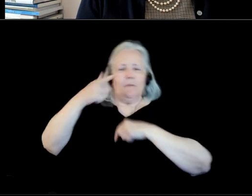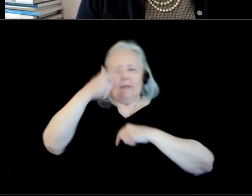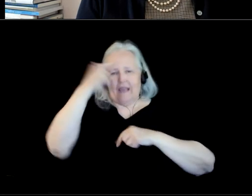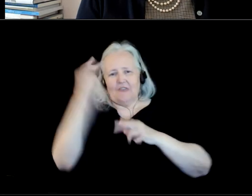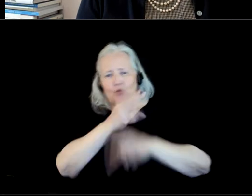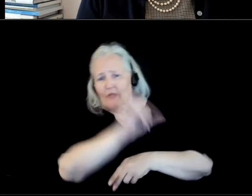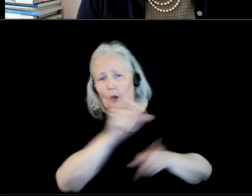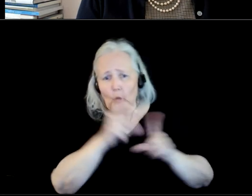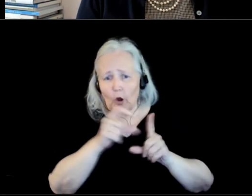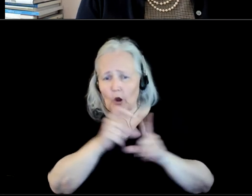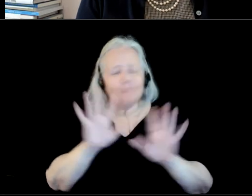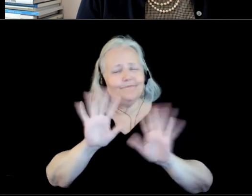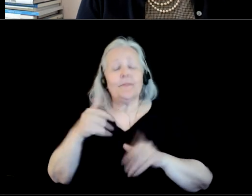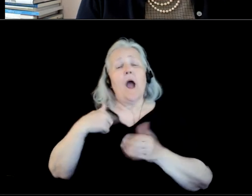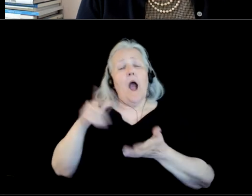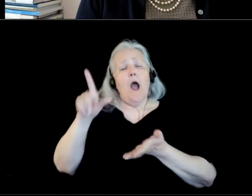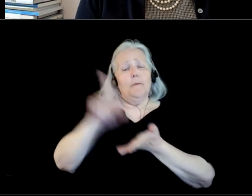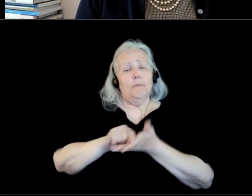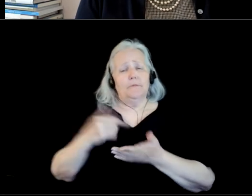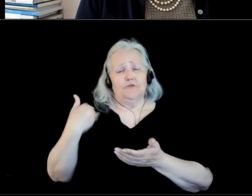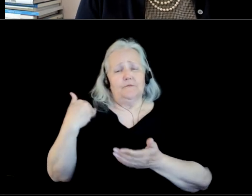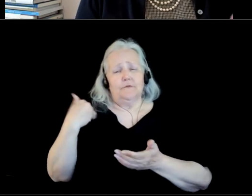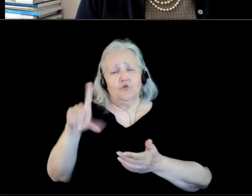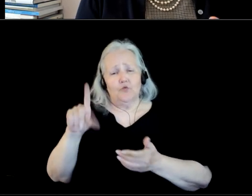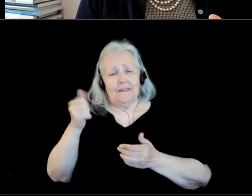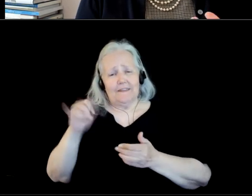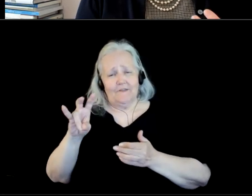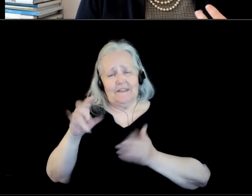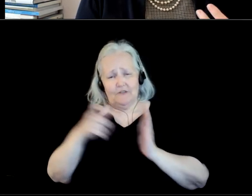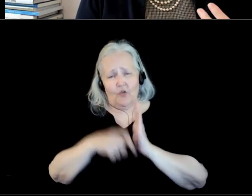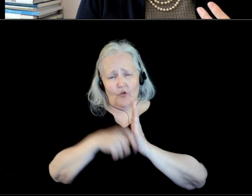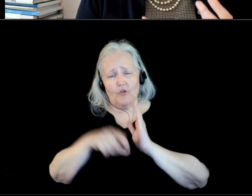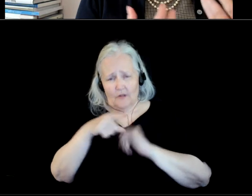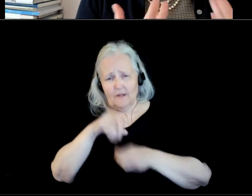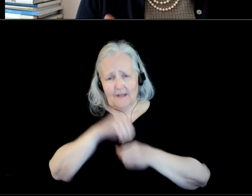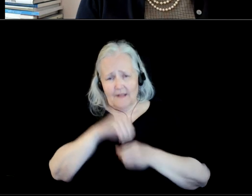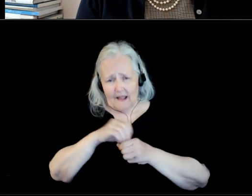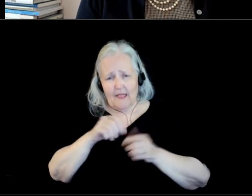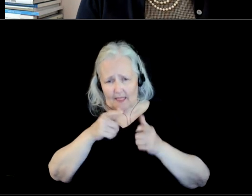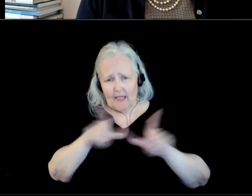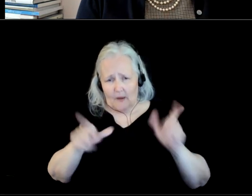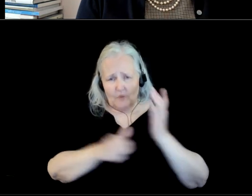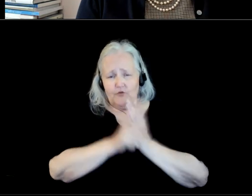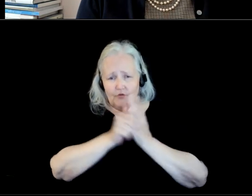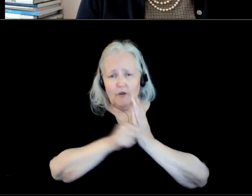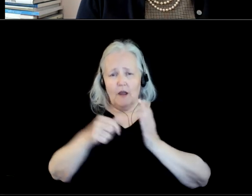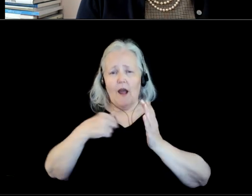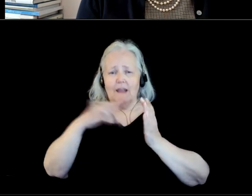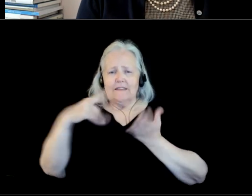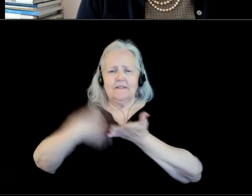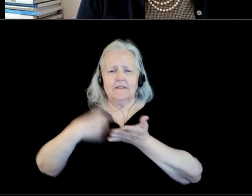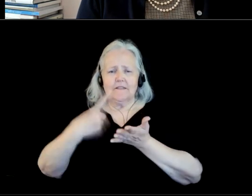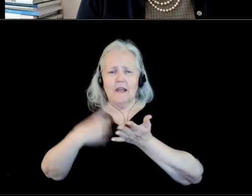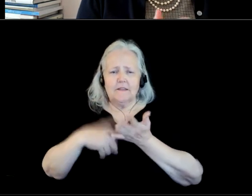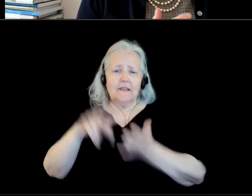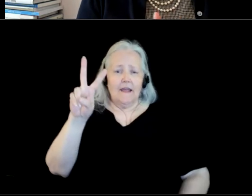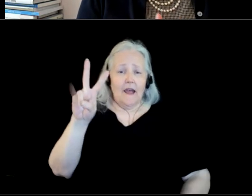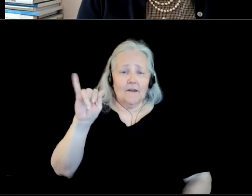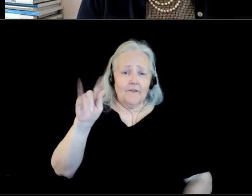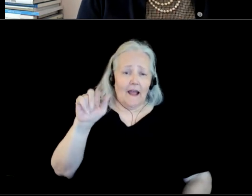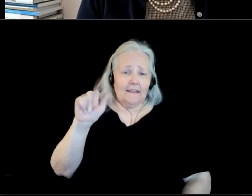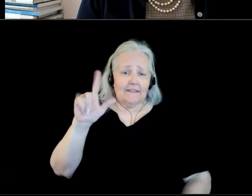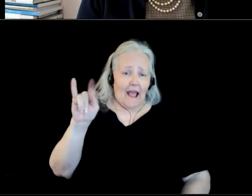2017 paper that I published in language, talked about the vitality of a language being indicated not only by